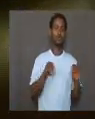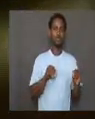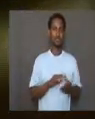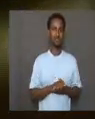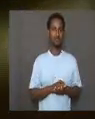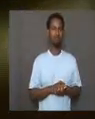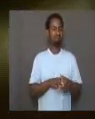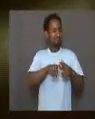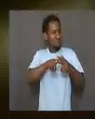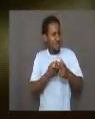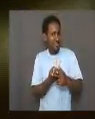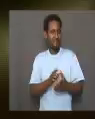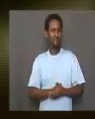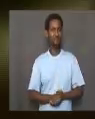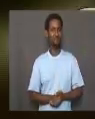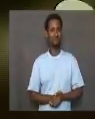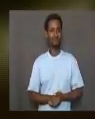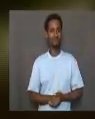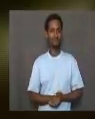Students, let's get ready.